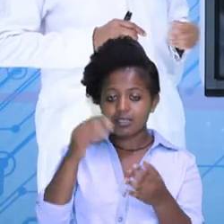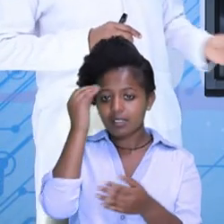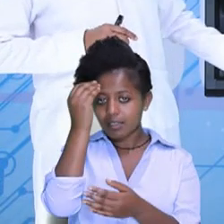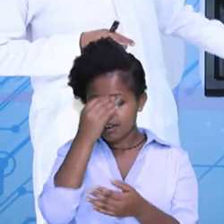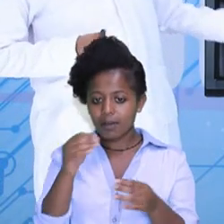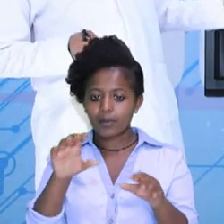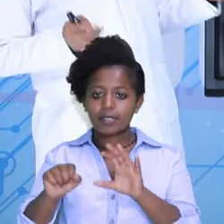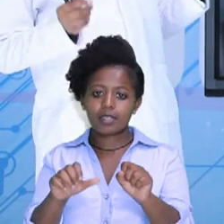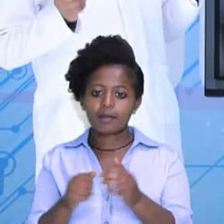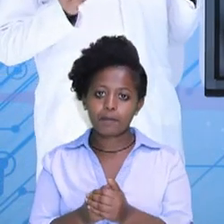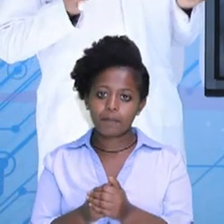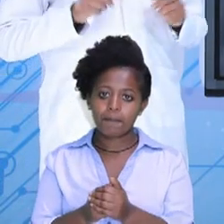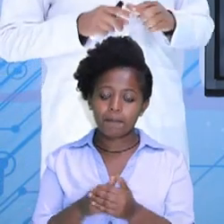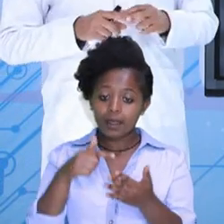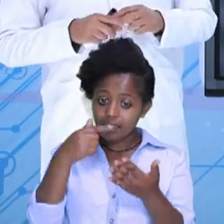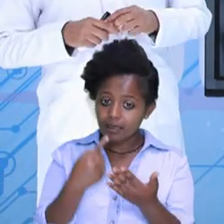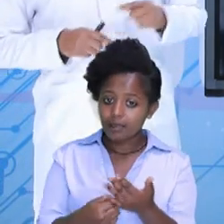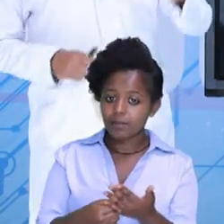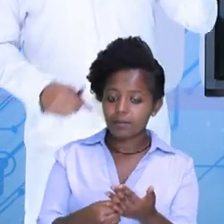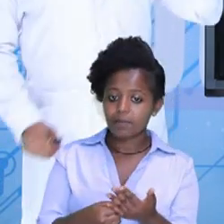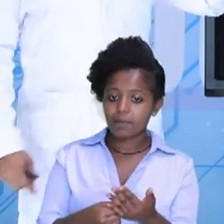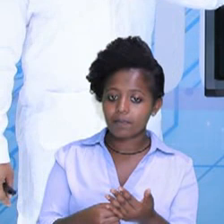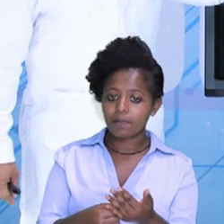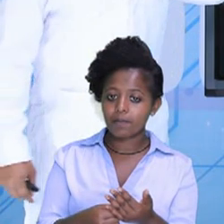state. At the time,